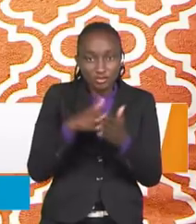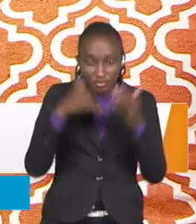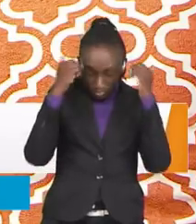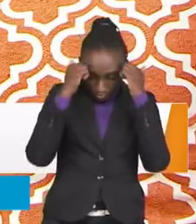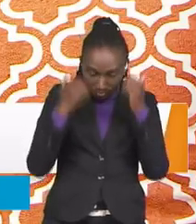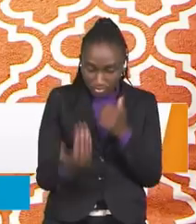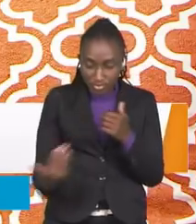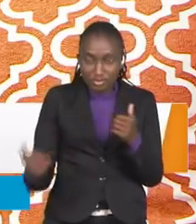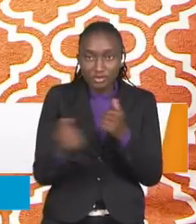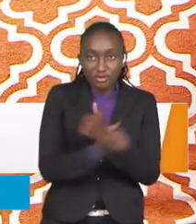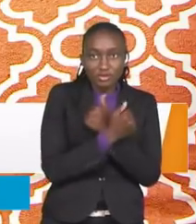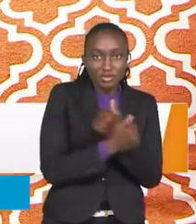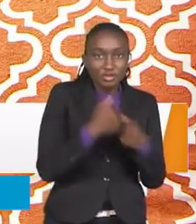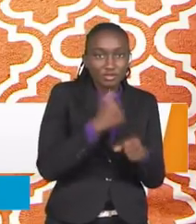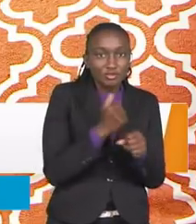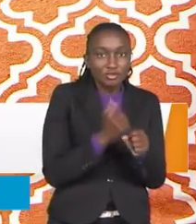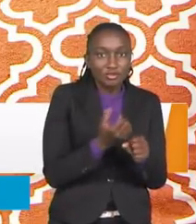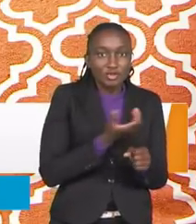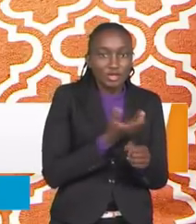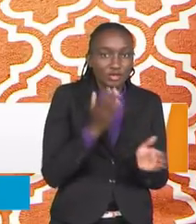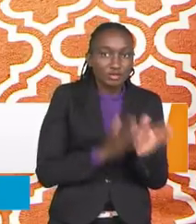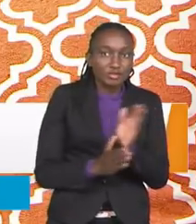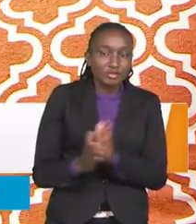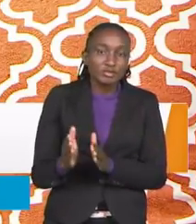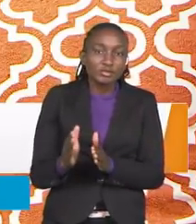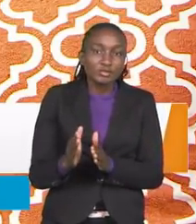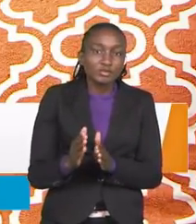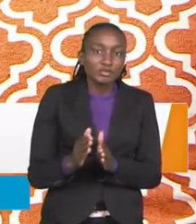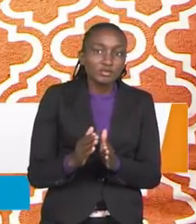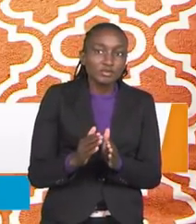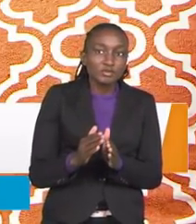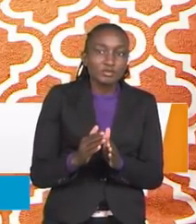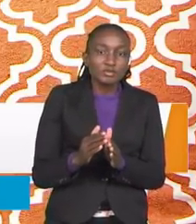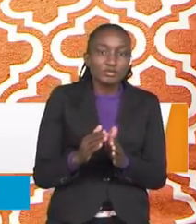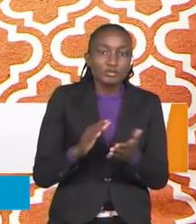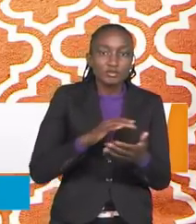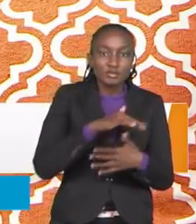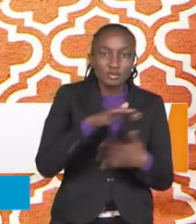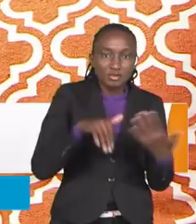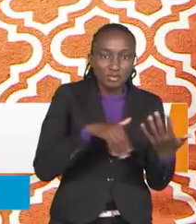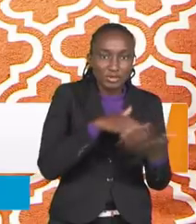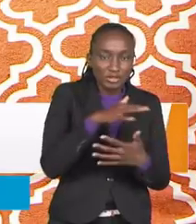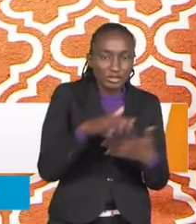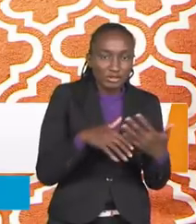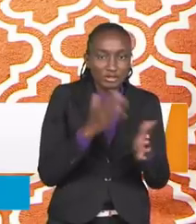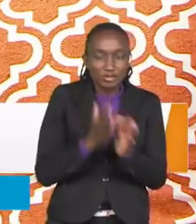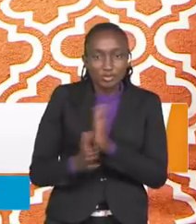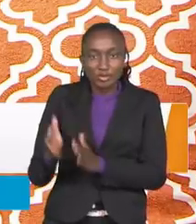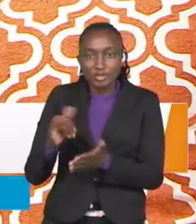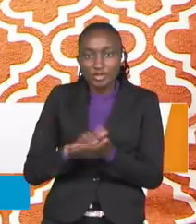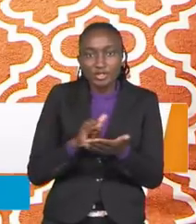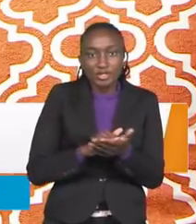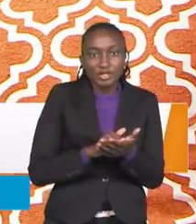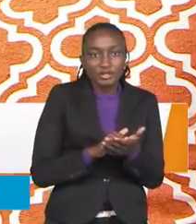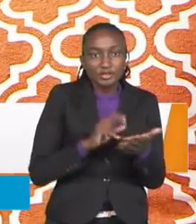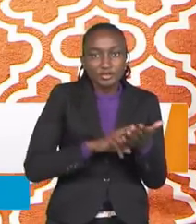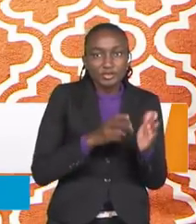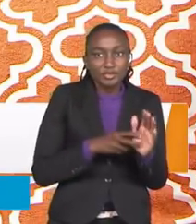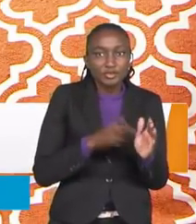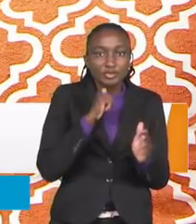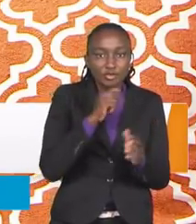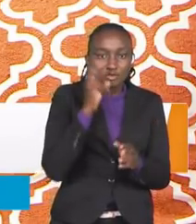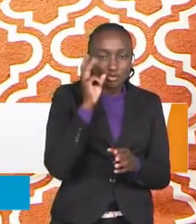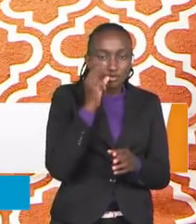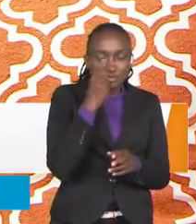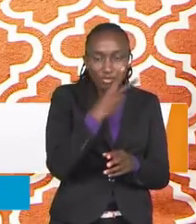And we do our programming around what we call integrated programming. What that simply means that we're not just looking at